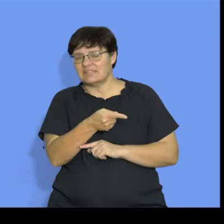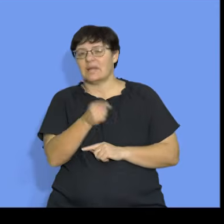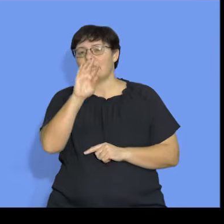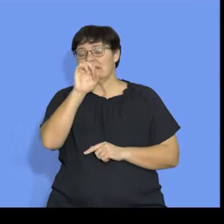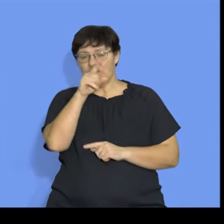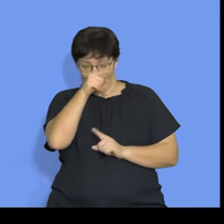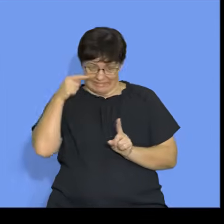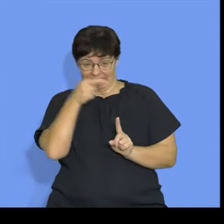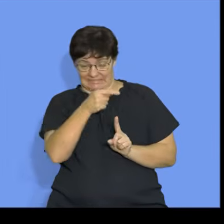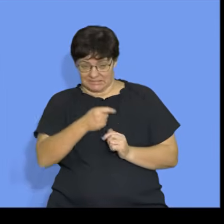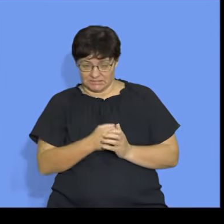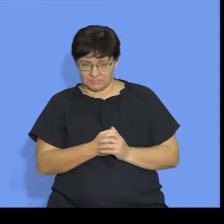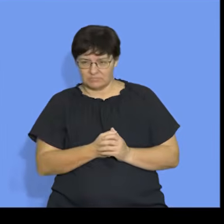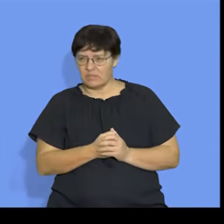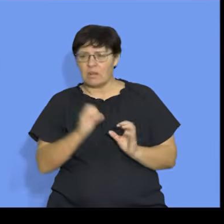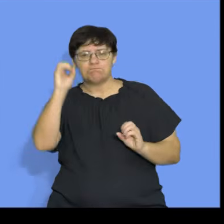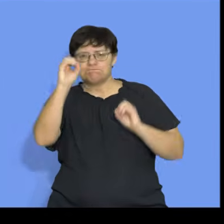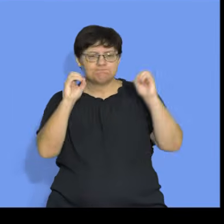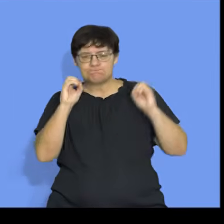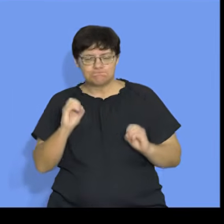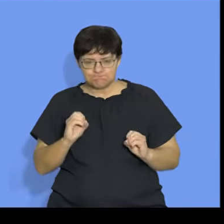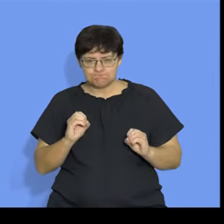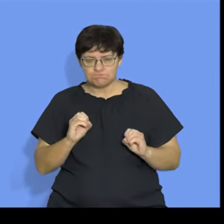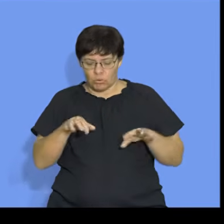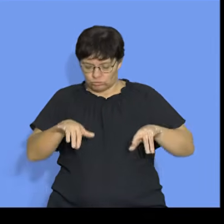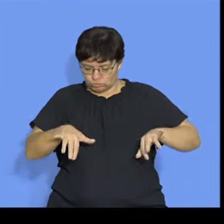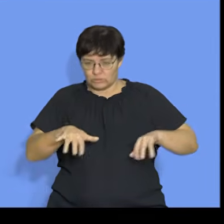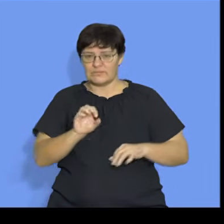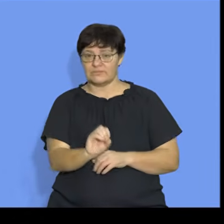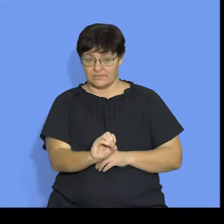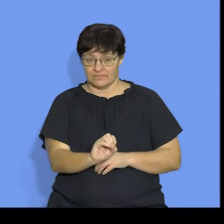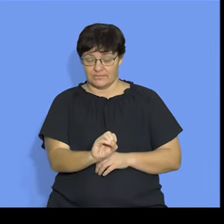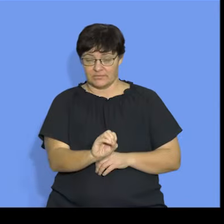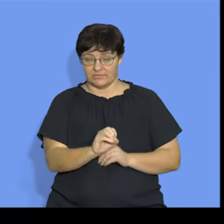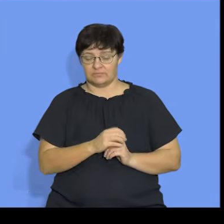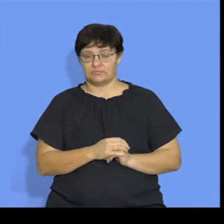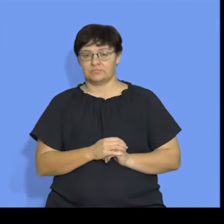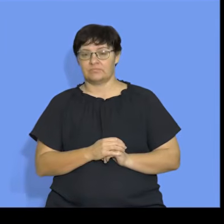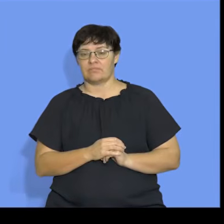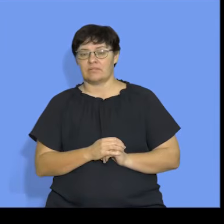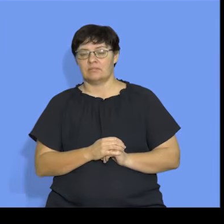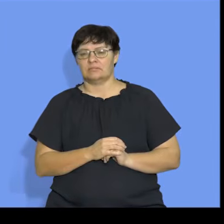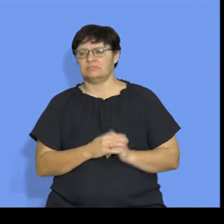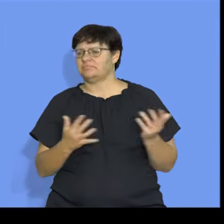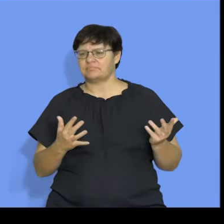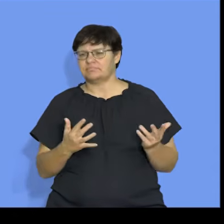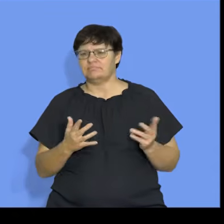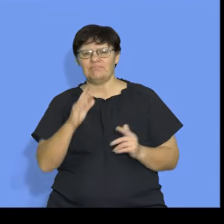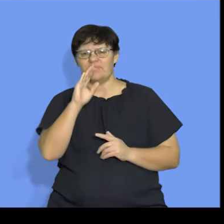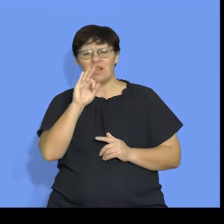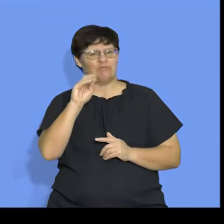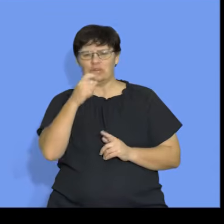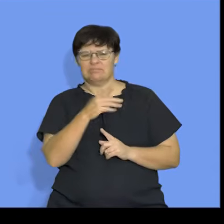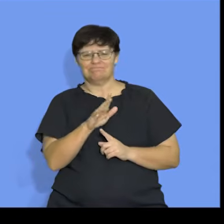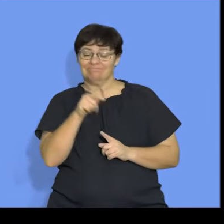are, right? They're these little conglomerations on the root. And what they do is, they're not like fungi. As I said,